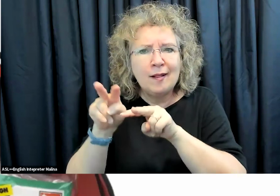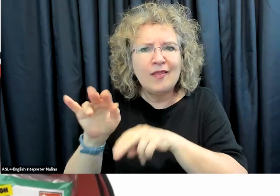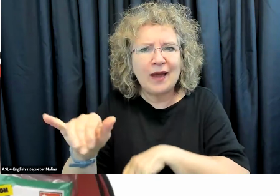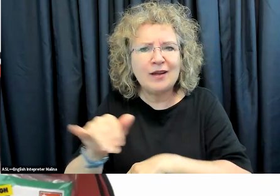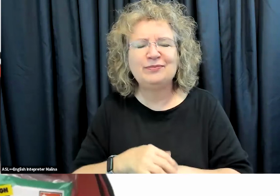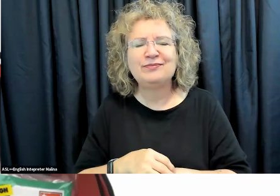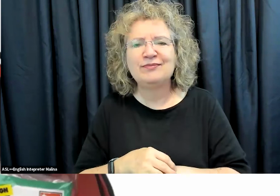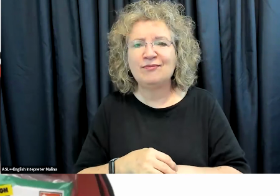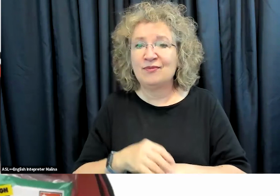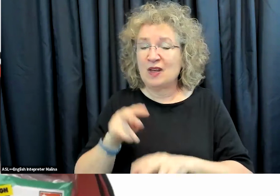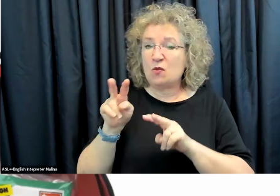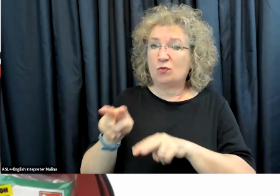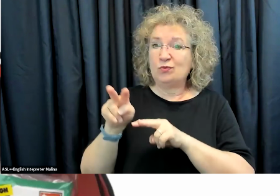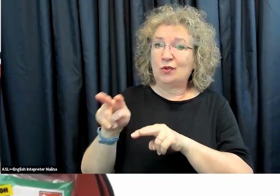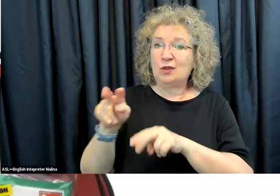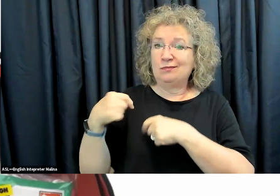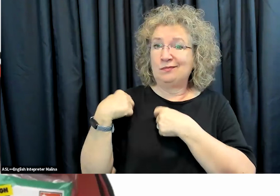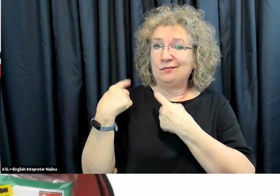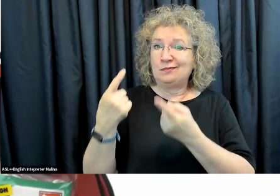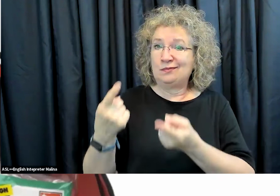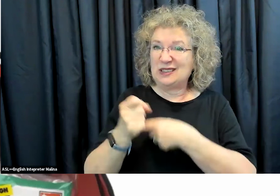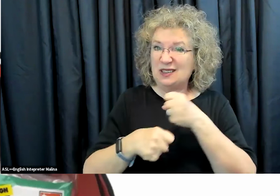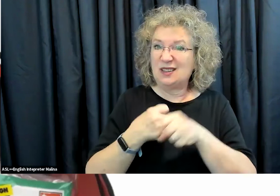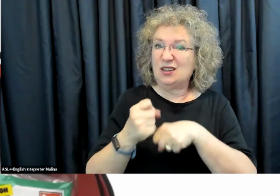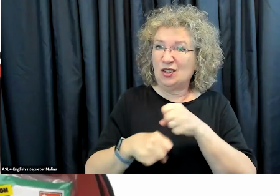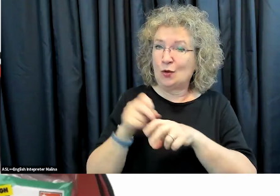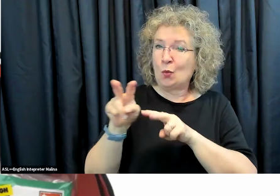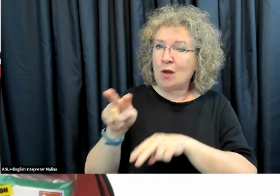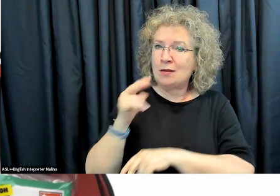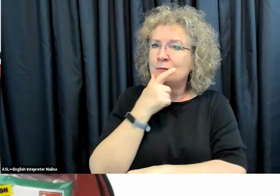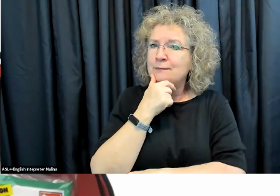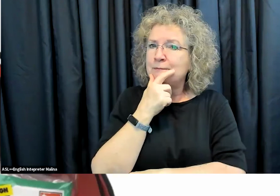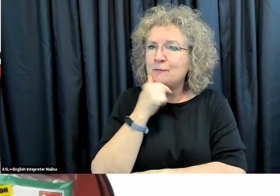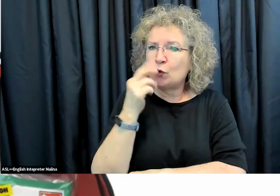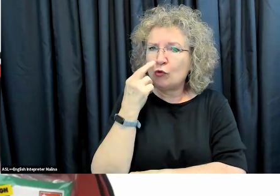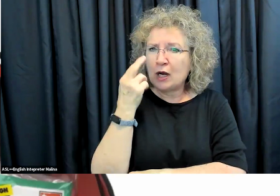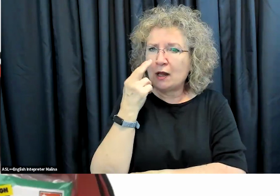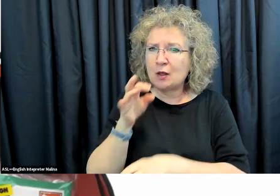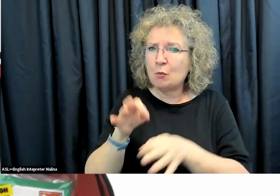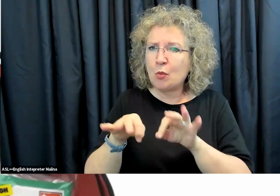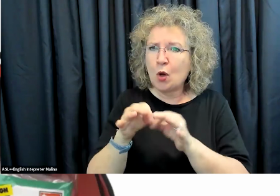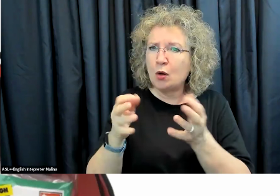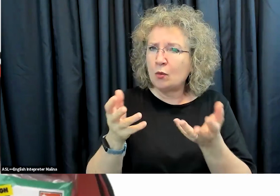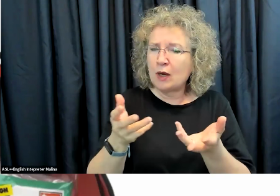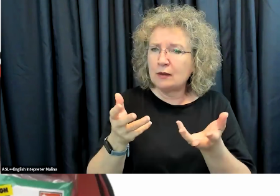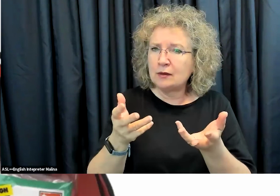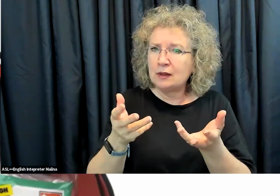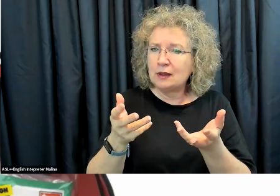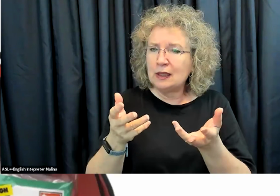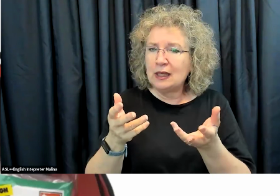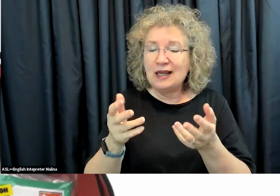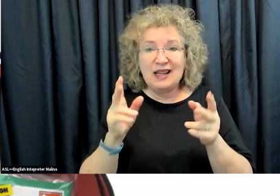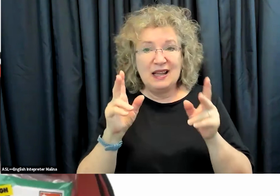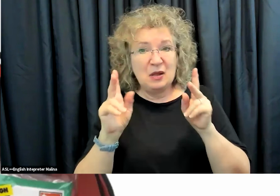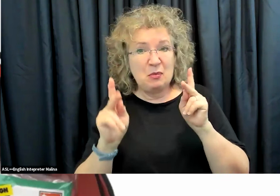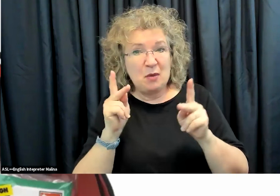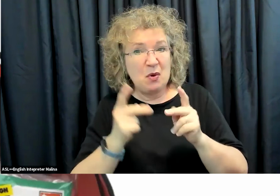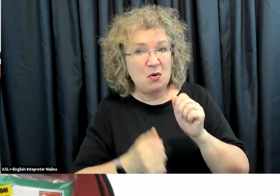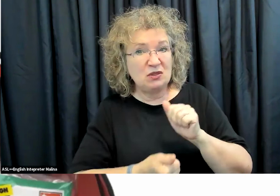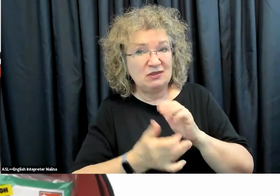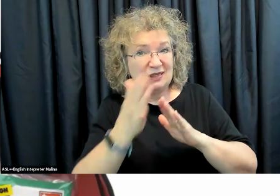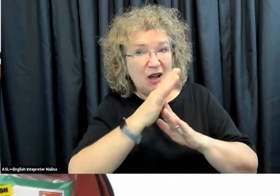realize something really important in these survival shows. And it's not the people who are most prepared